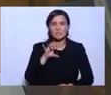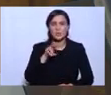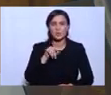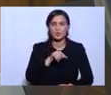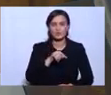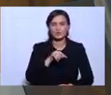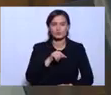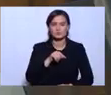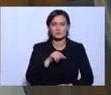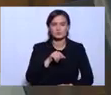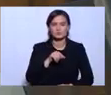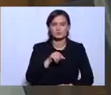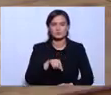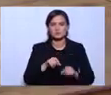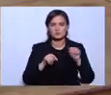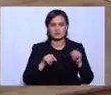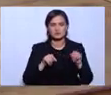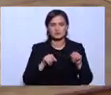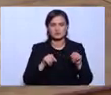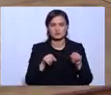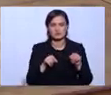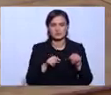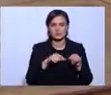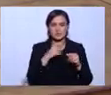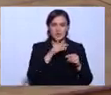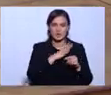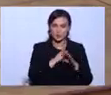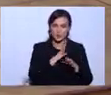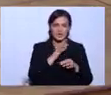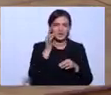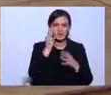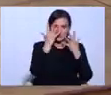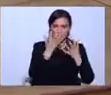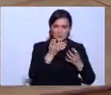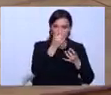what he is. So he bridges sort of black culture and white culture. That's another point I forgot to mention,